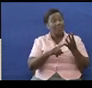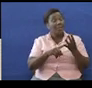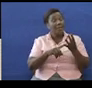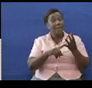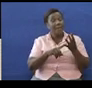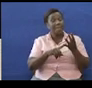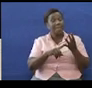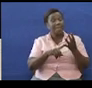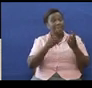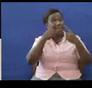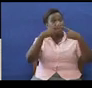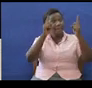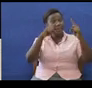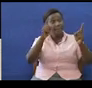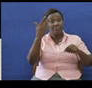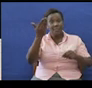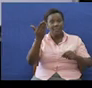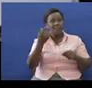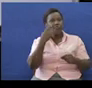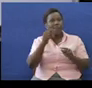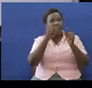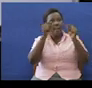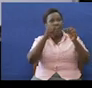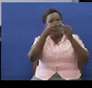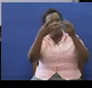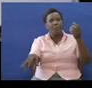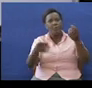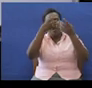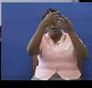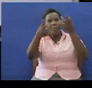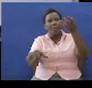will shed their leaves. The shedding.